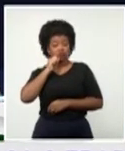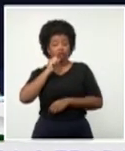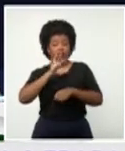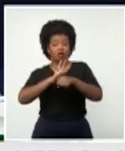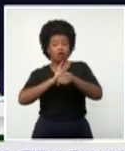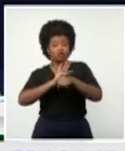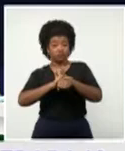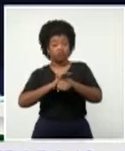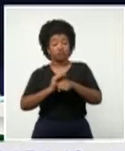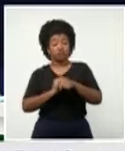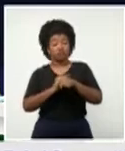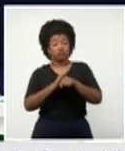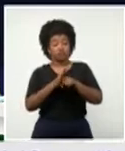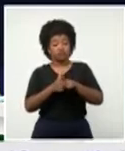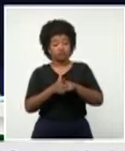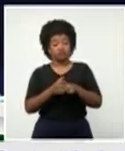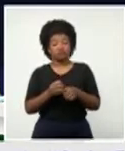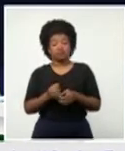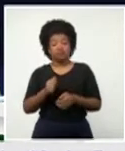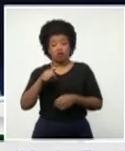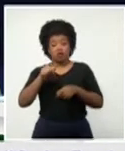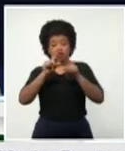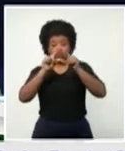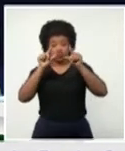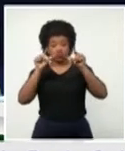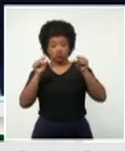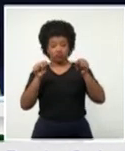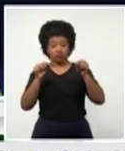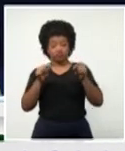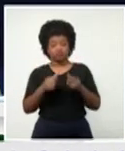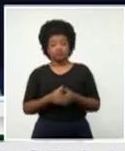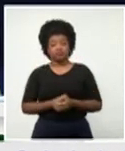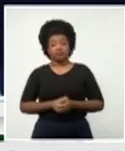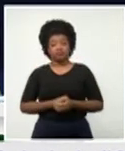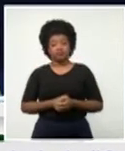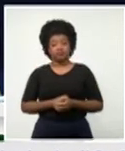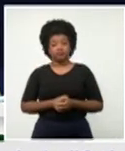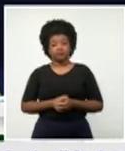the male sex with COVID-19,